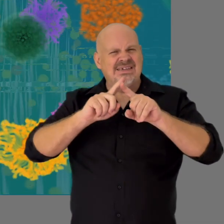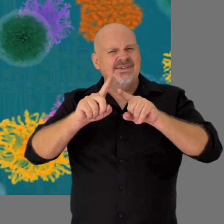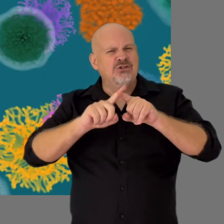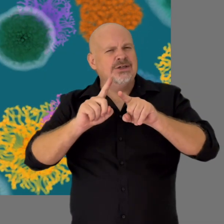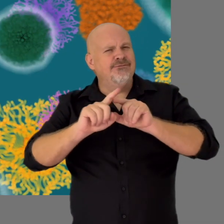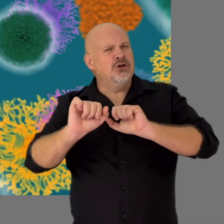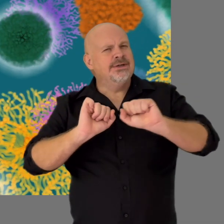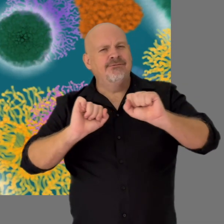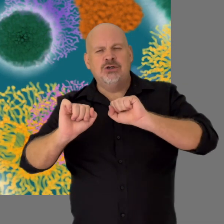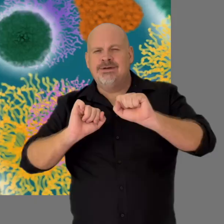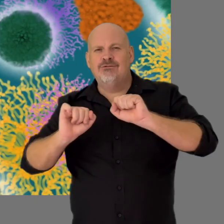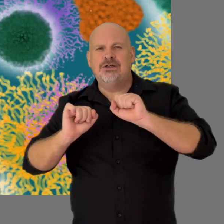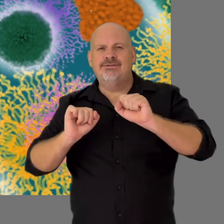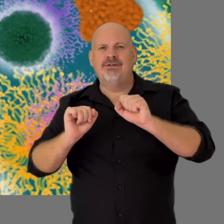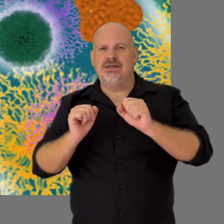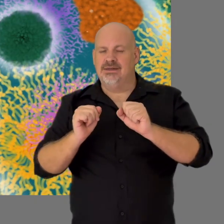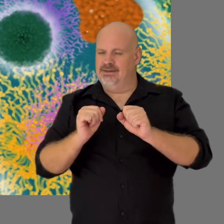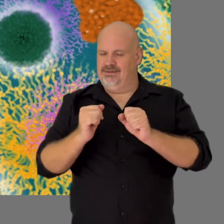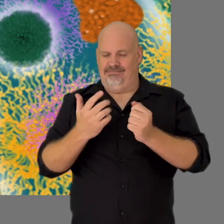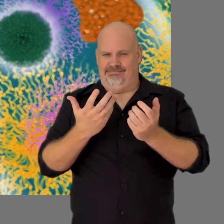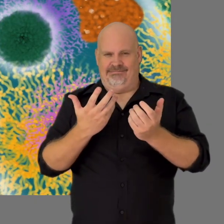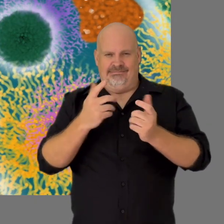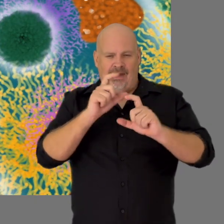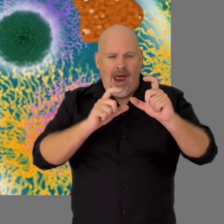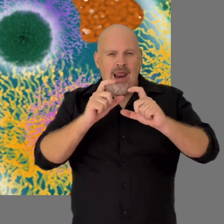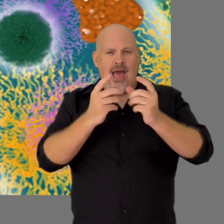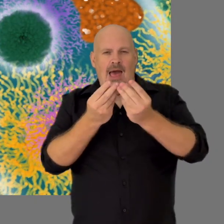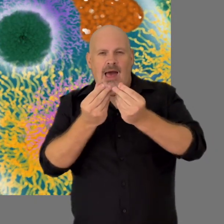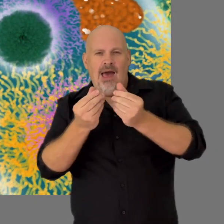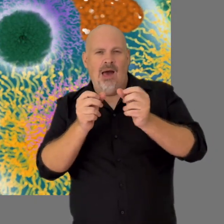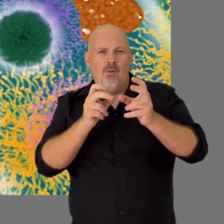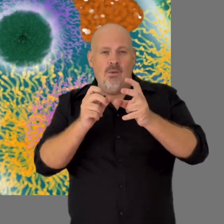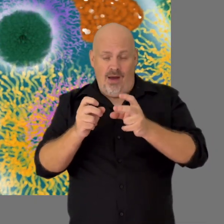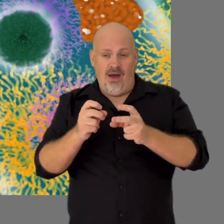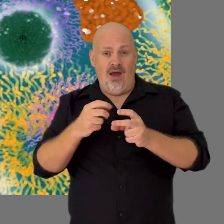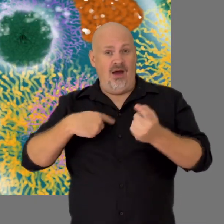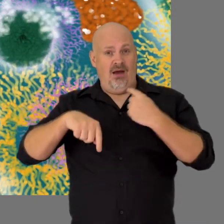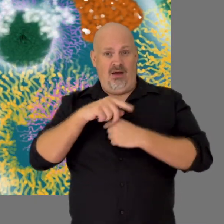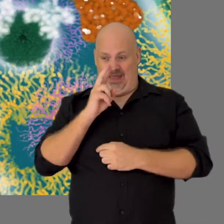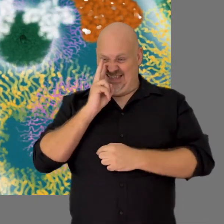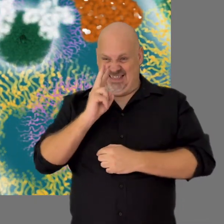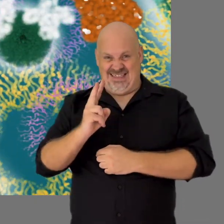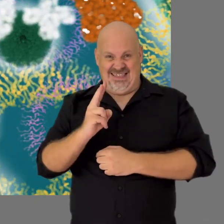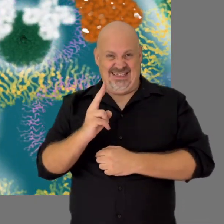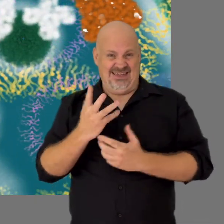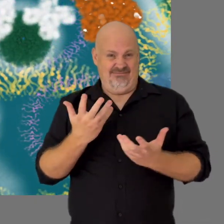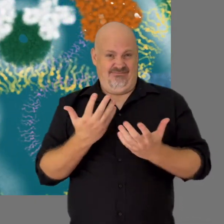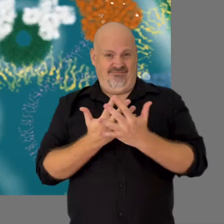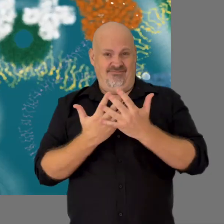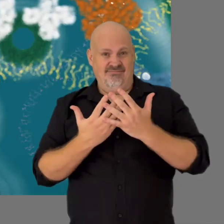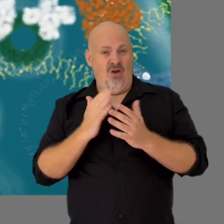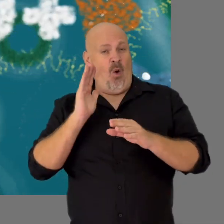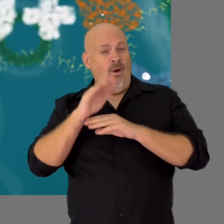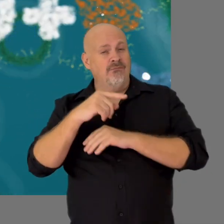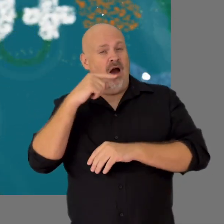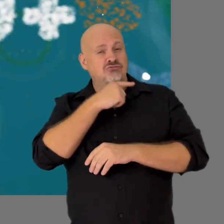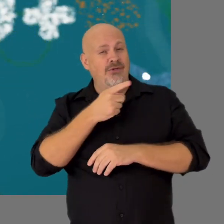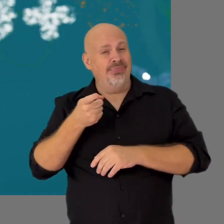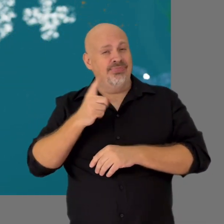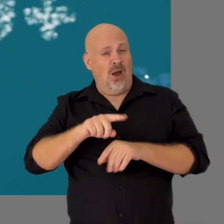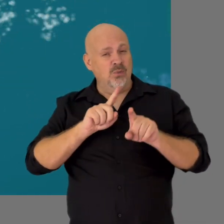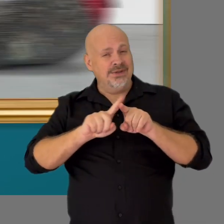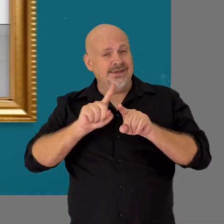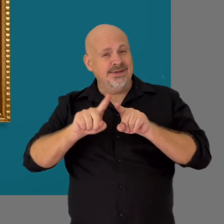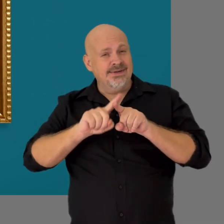will display its unique and varied form at a scale observable to the human eye, across over 100,000 known